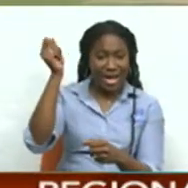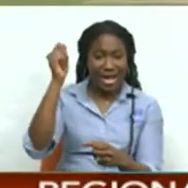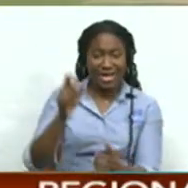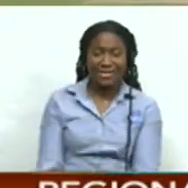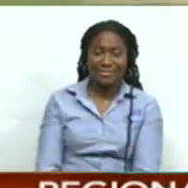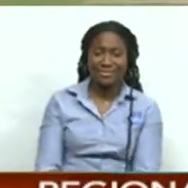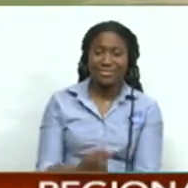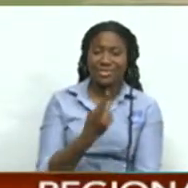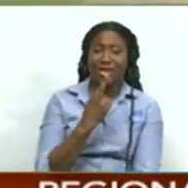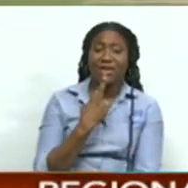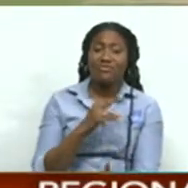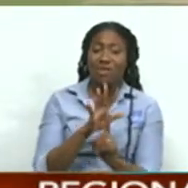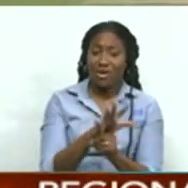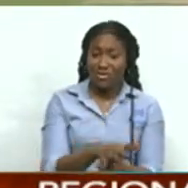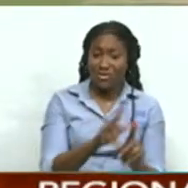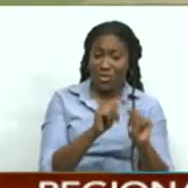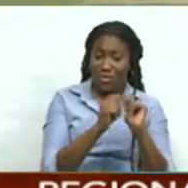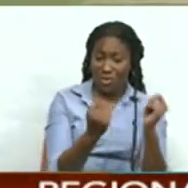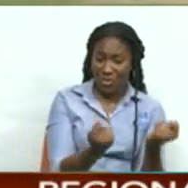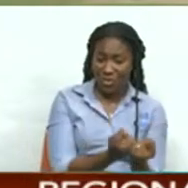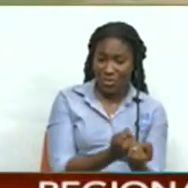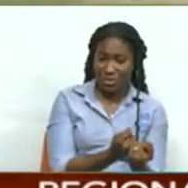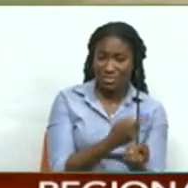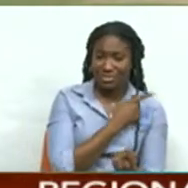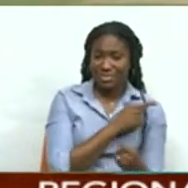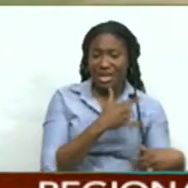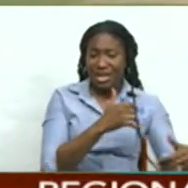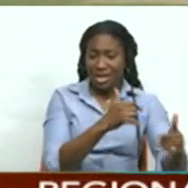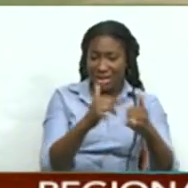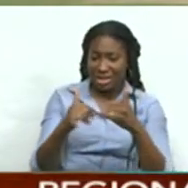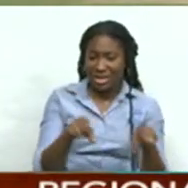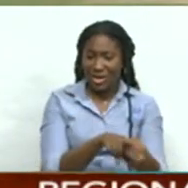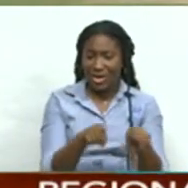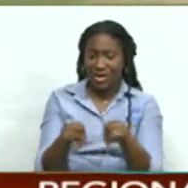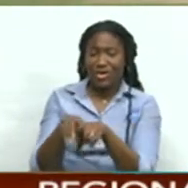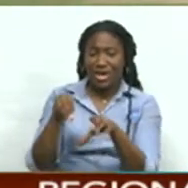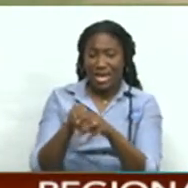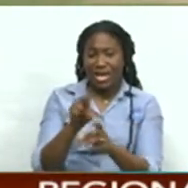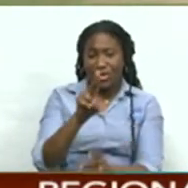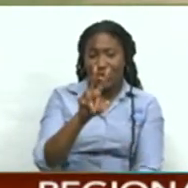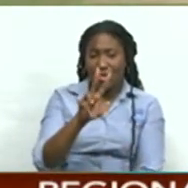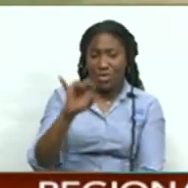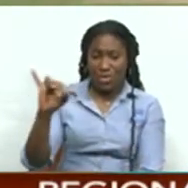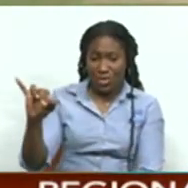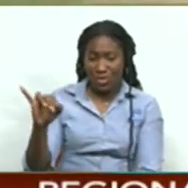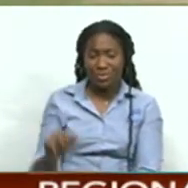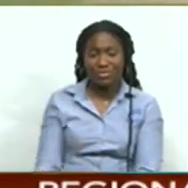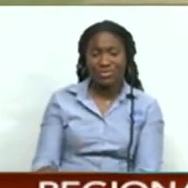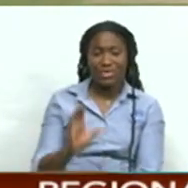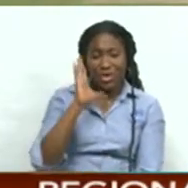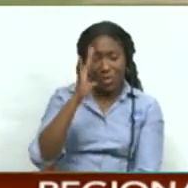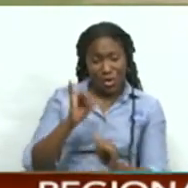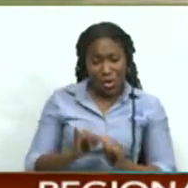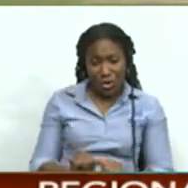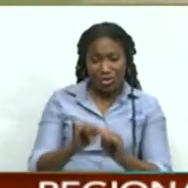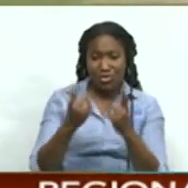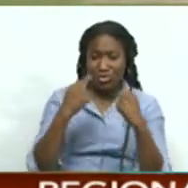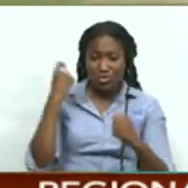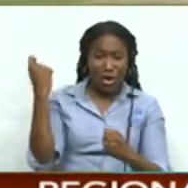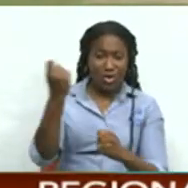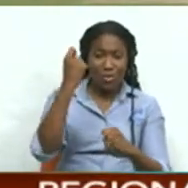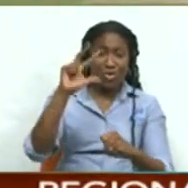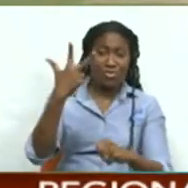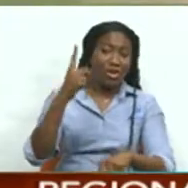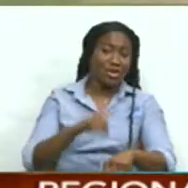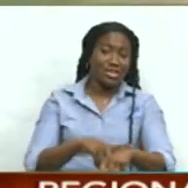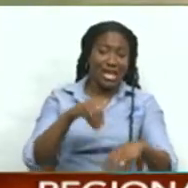in the ascendancy at the Sir Clive Worrell Memorial Ground at the University of the West Indies in St. Augustine and will continue their quest for a third win in the West Indies